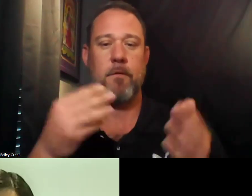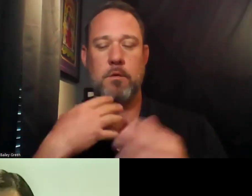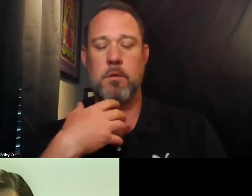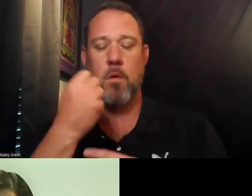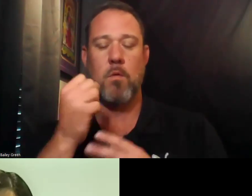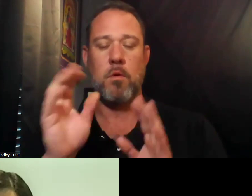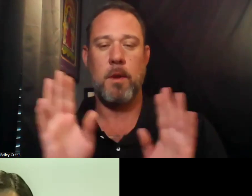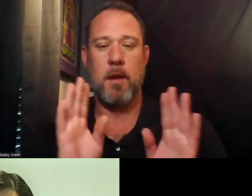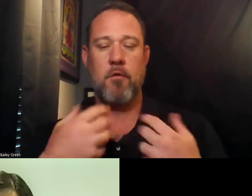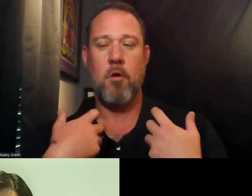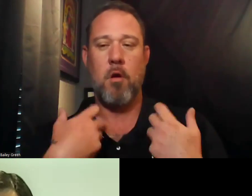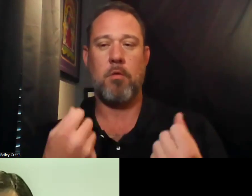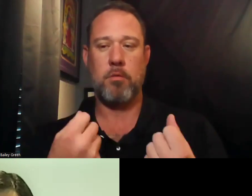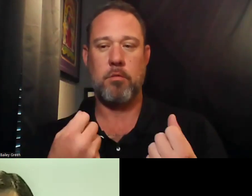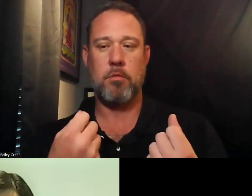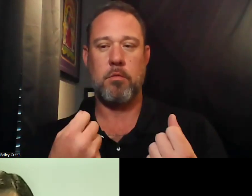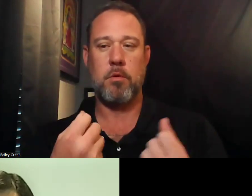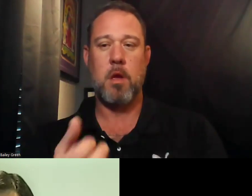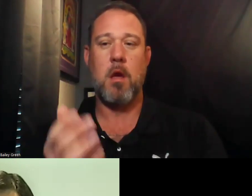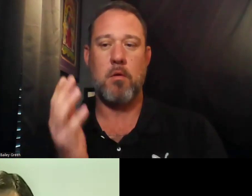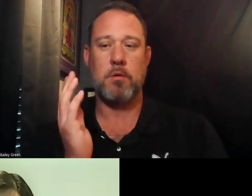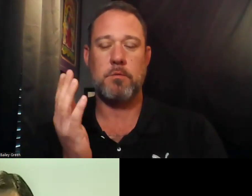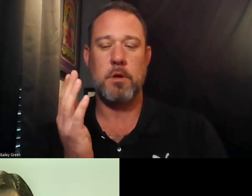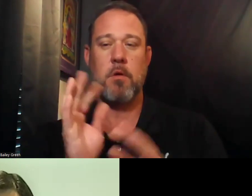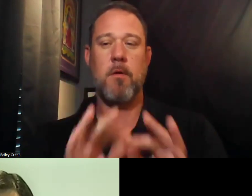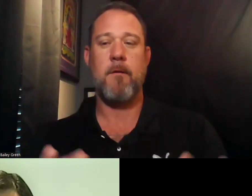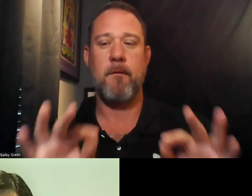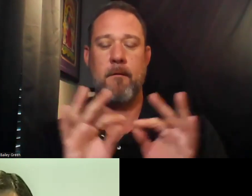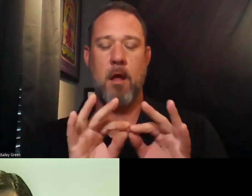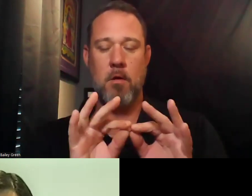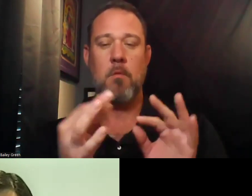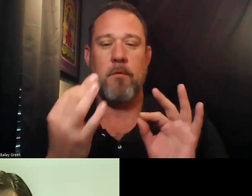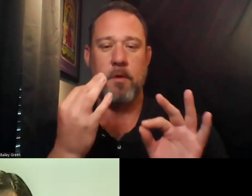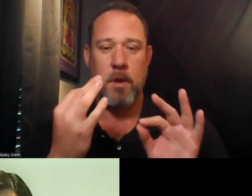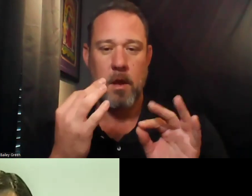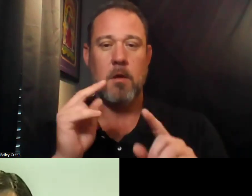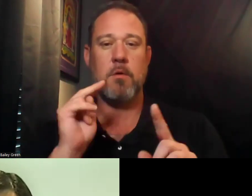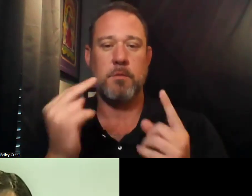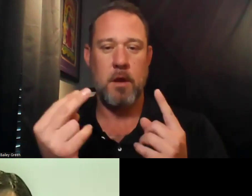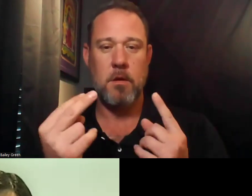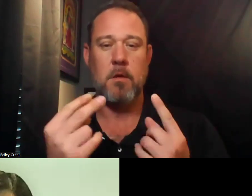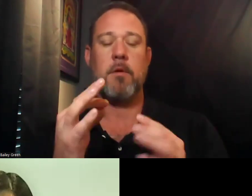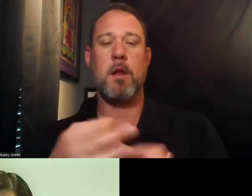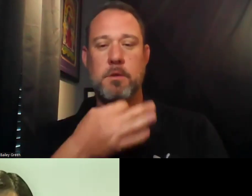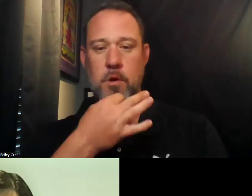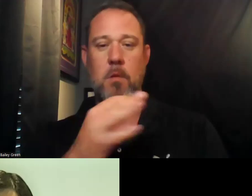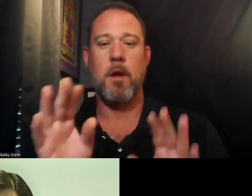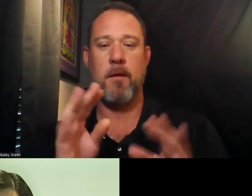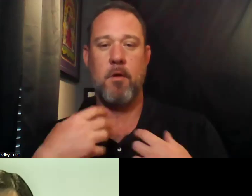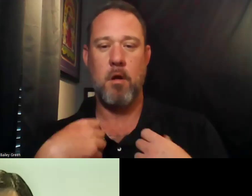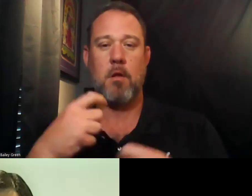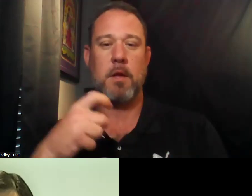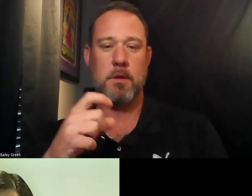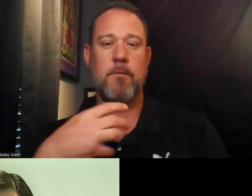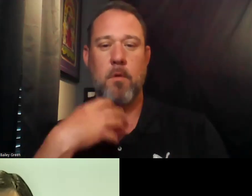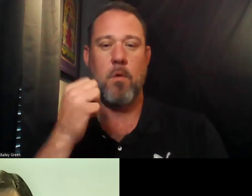Adults Behavioral Health. Our speakers today will share valuable insights, perspective, and expertise on the behavioral health needs of our older